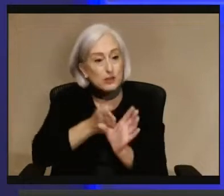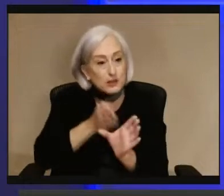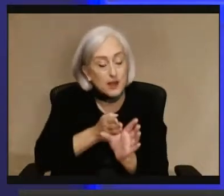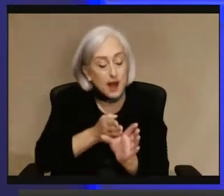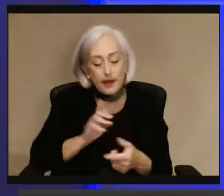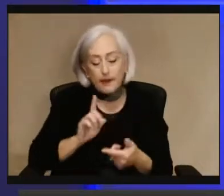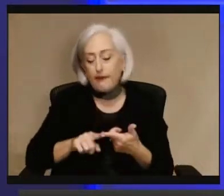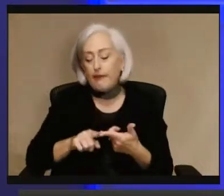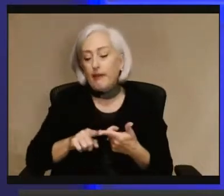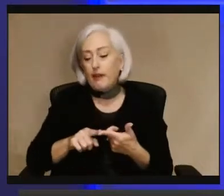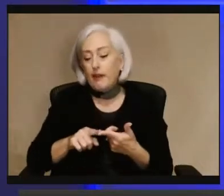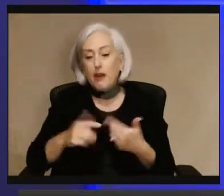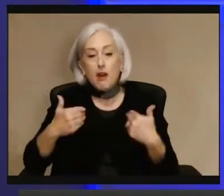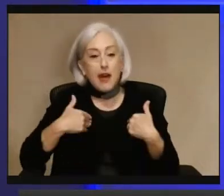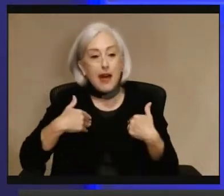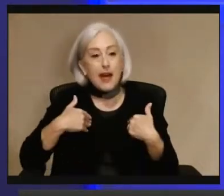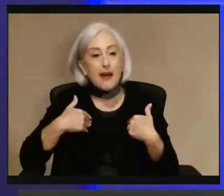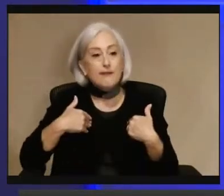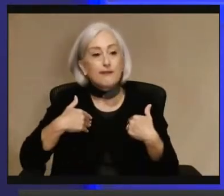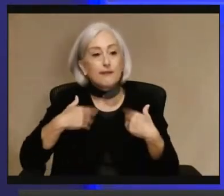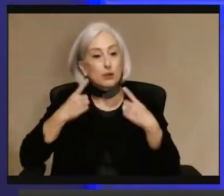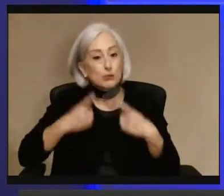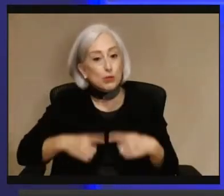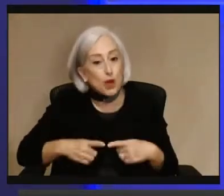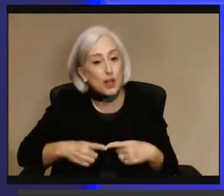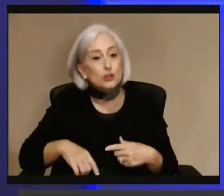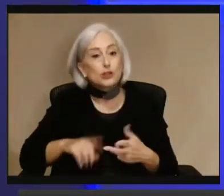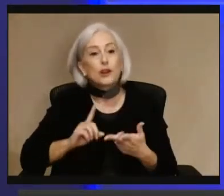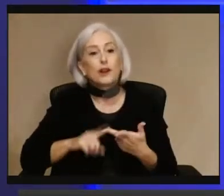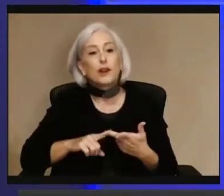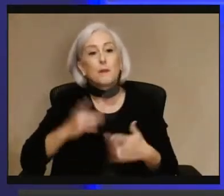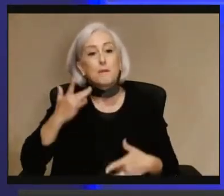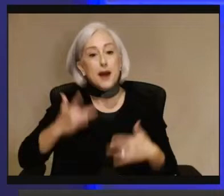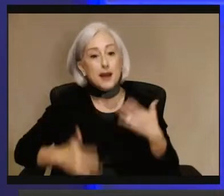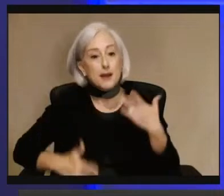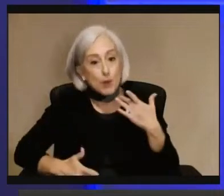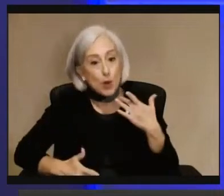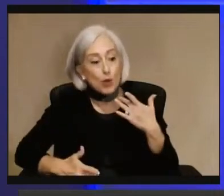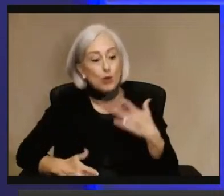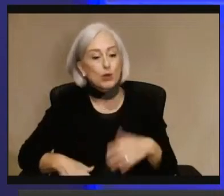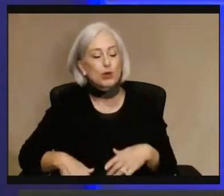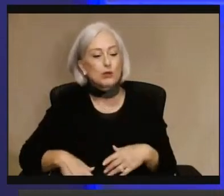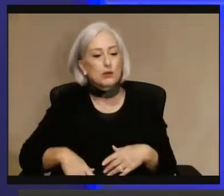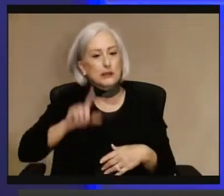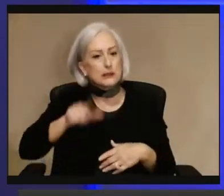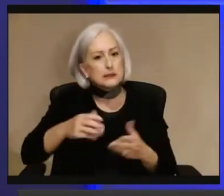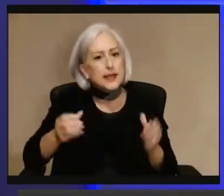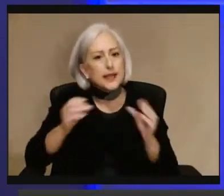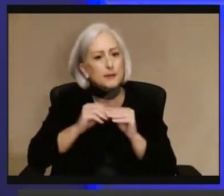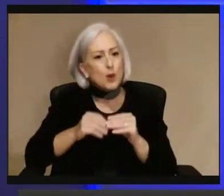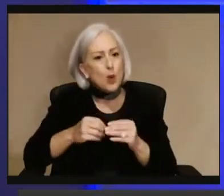clinical symptoms of bipolar or whatnot on main campus and are wanting additional support, I am here as a bridge to help